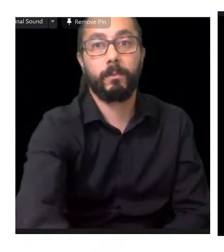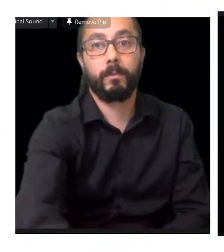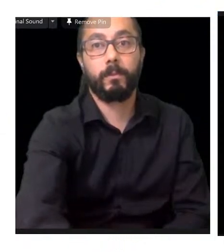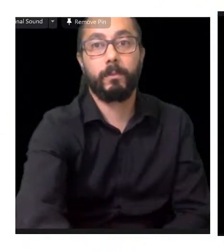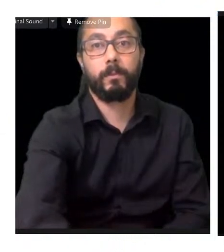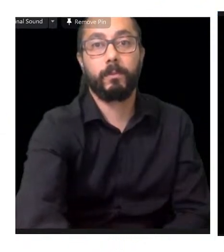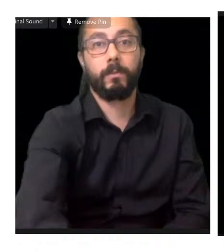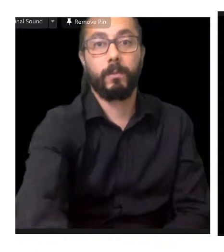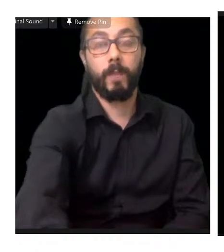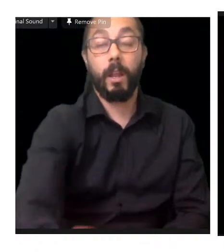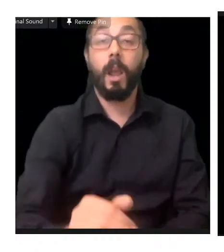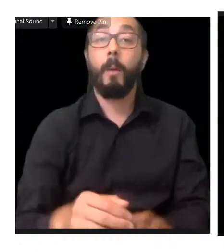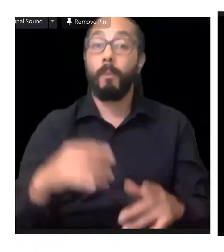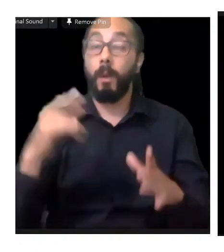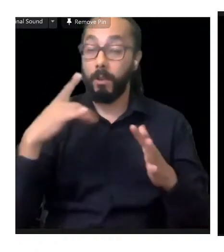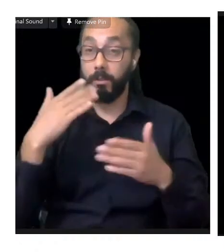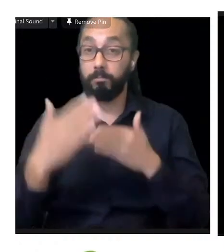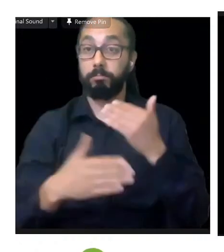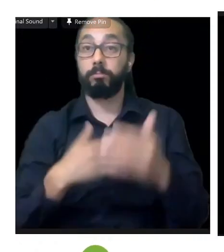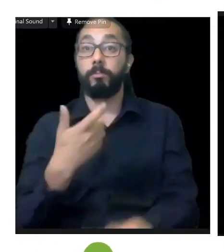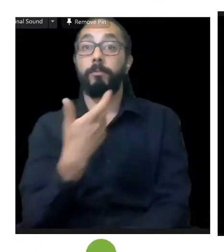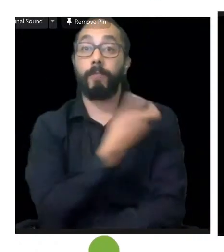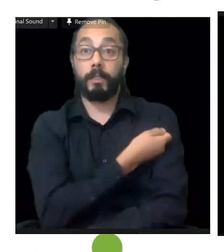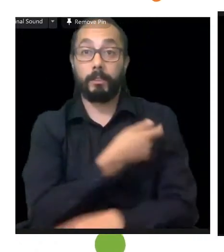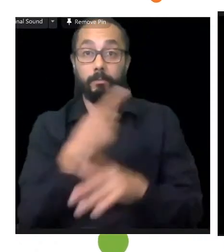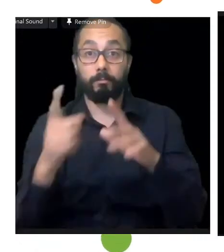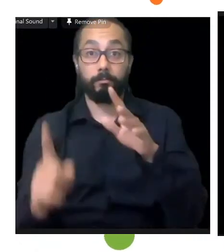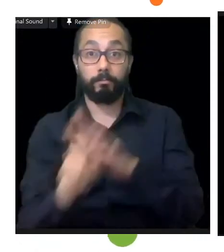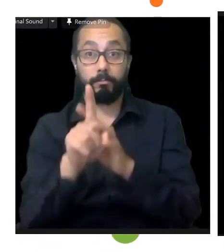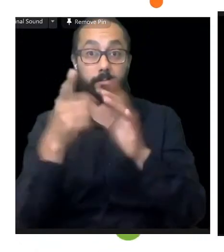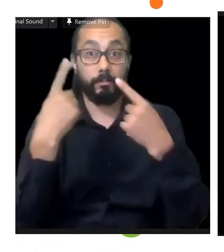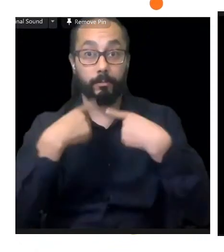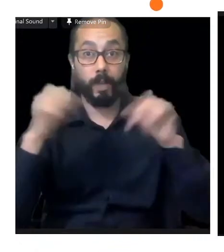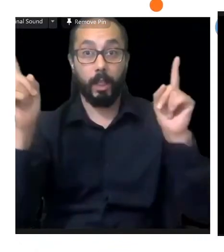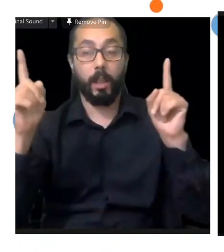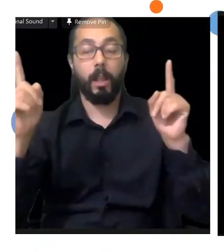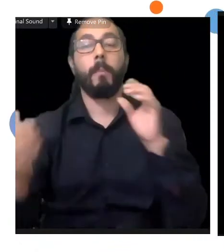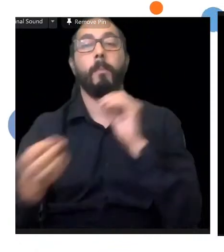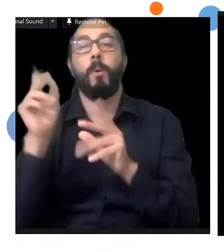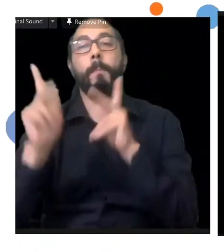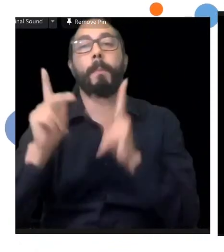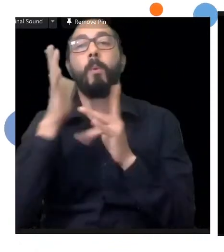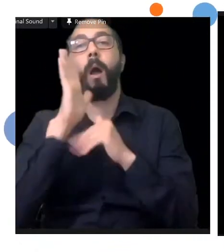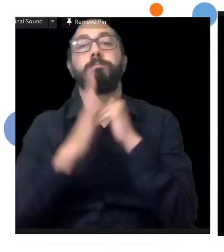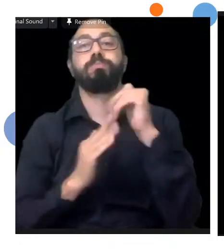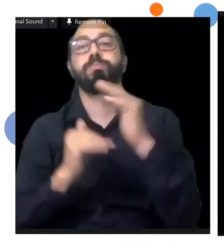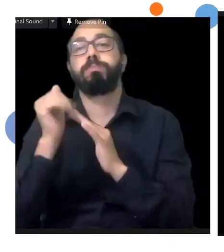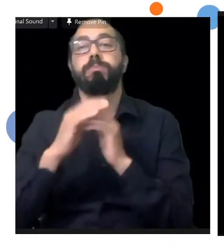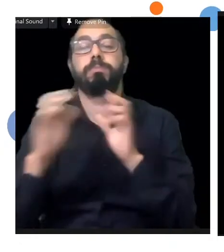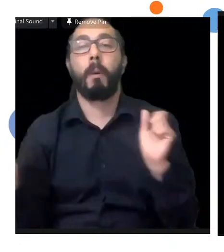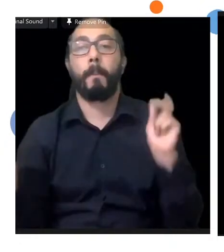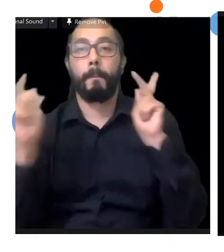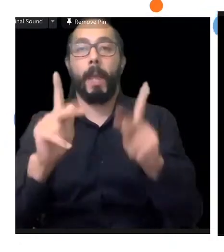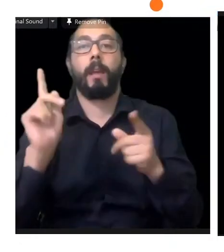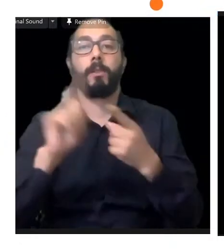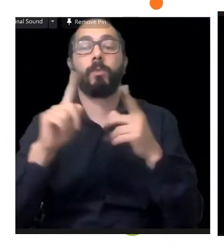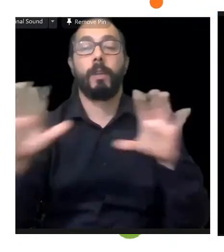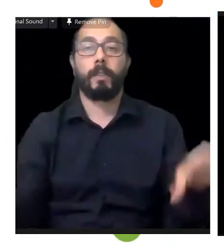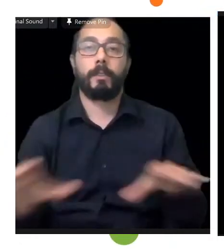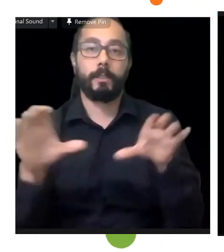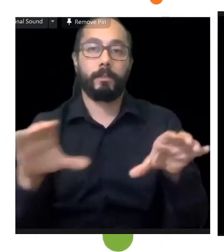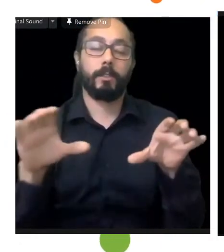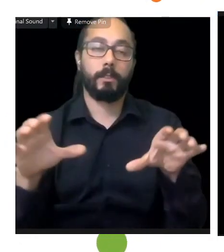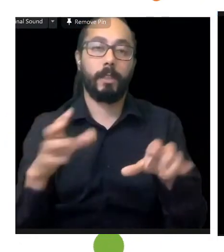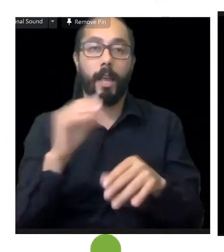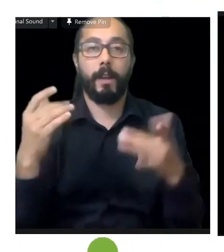expect a greater number of Canadian arts and culture goers to feel comfortable about coming back to those activities and events that they